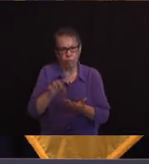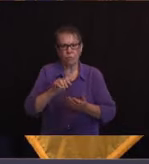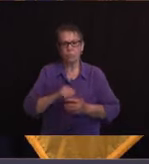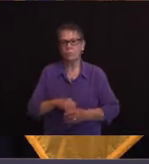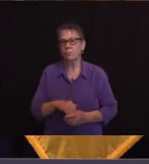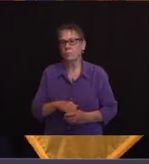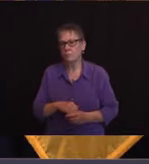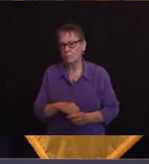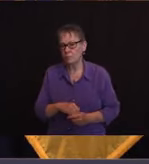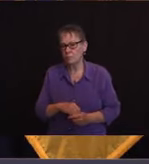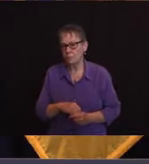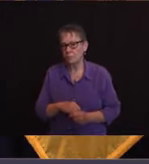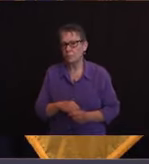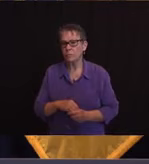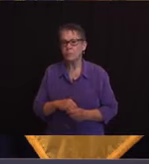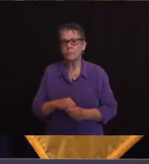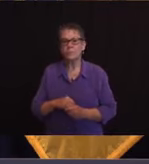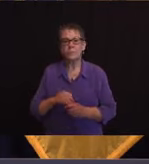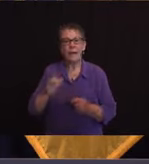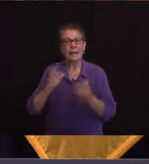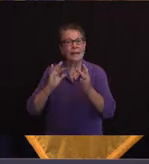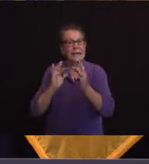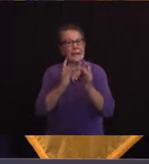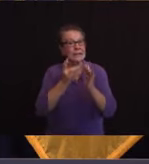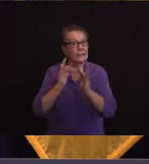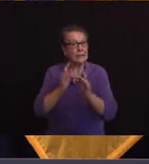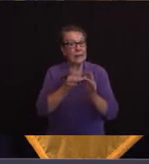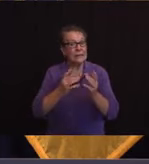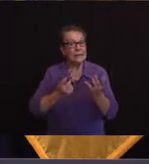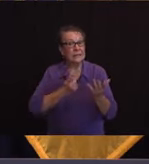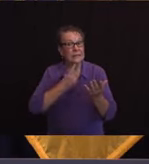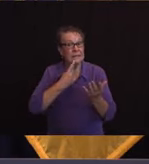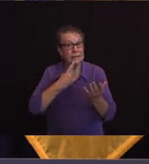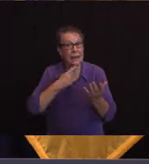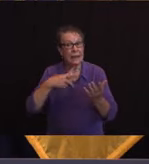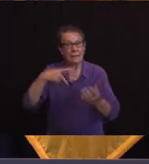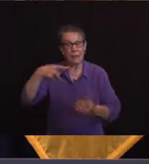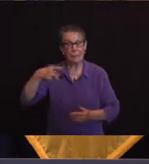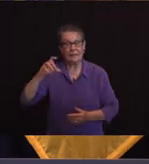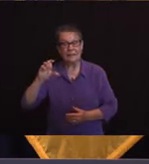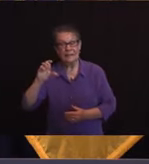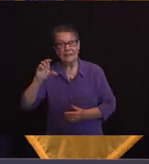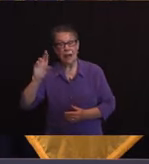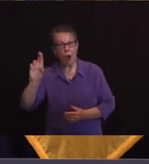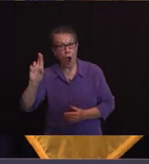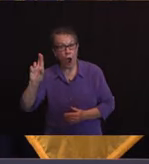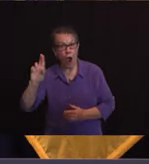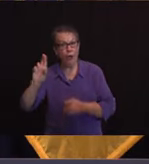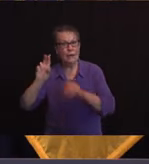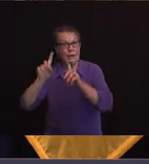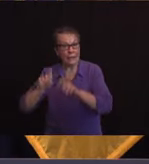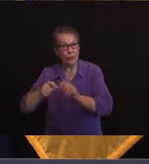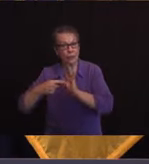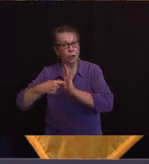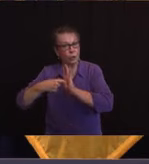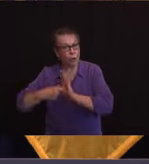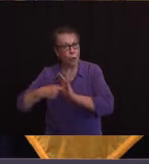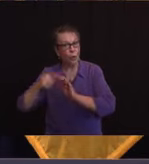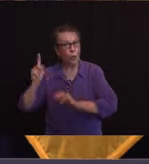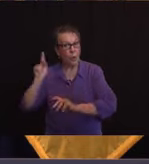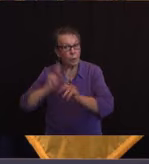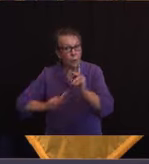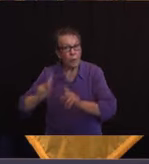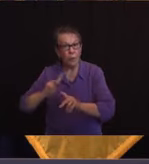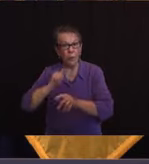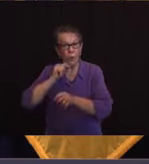new PCR positive cases represents individuals with a positive PCR test reported in the past